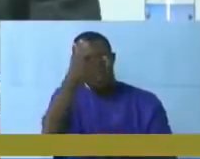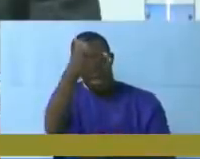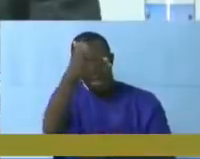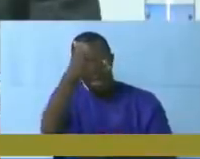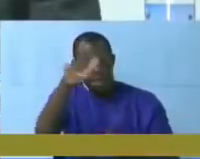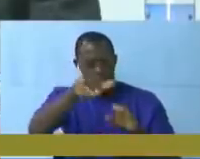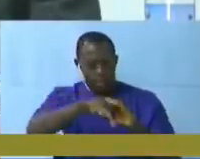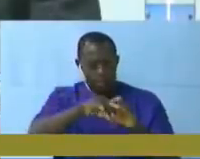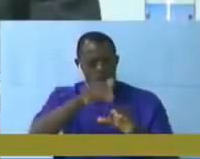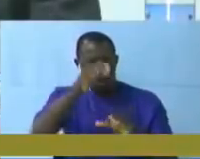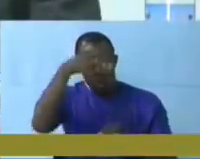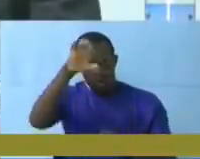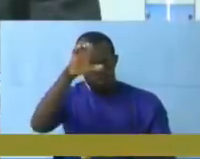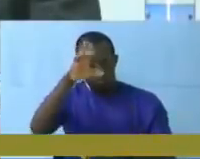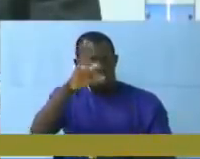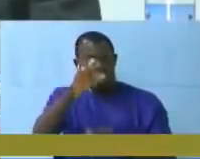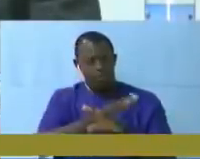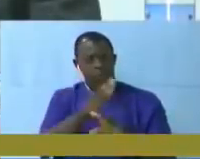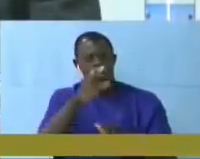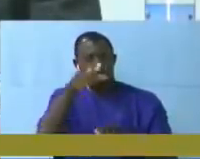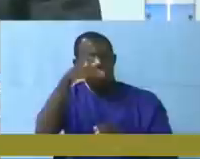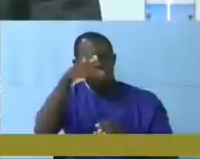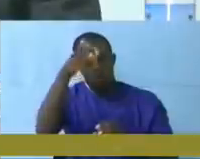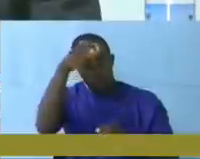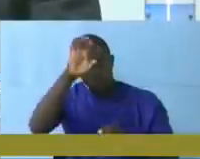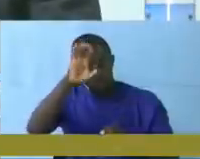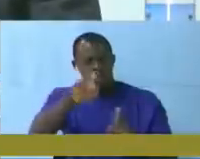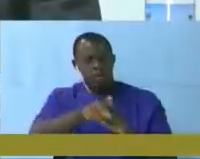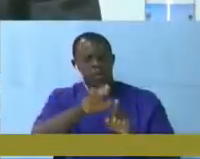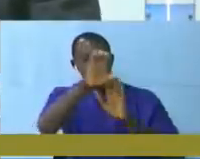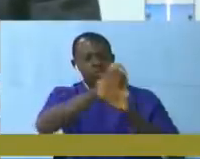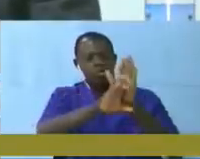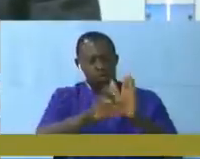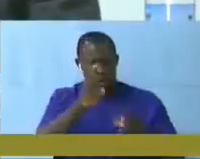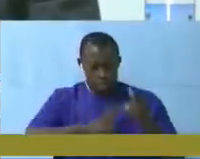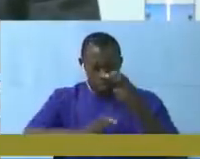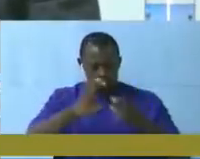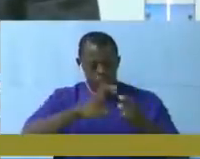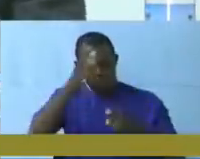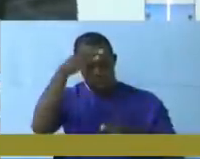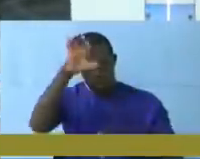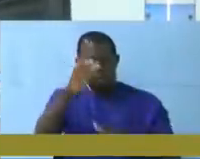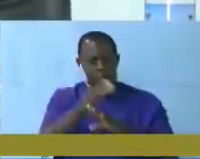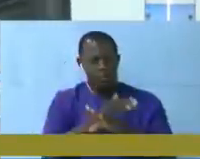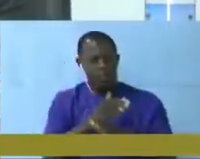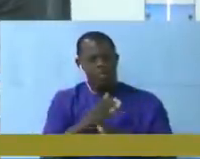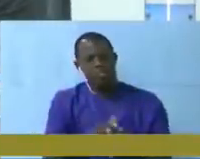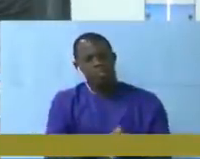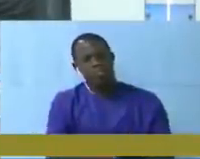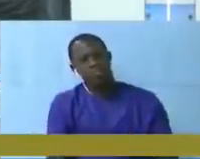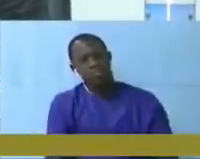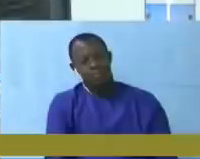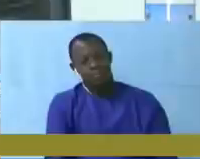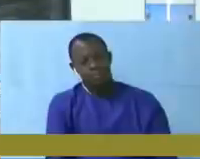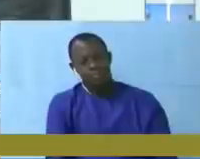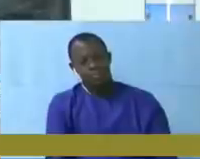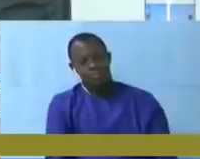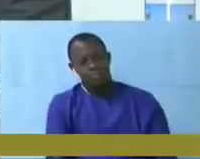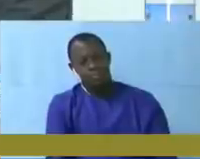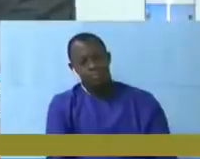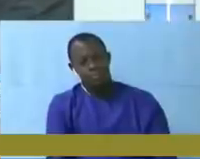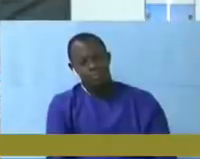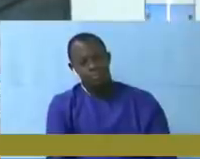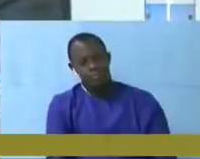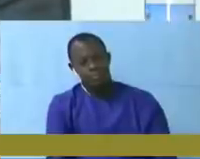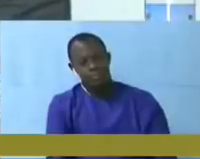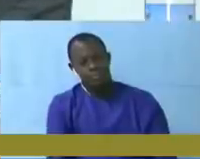lolu nak degree 33 ci la taxaw di xatam fanwer ak ben ci loi yi soldar yoyu ñu sos